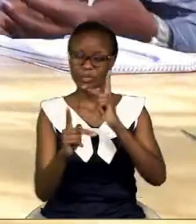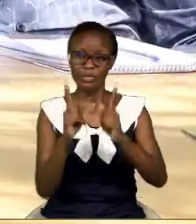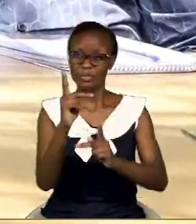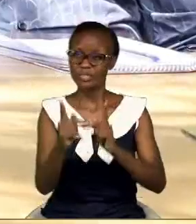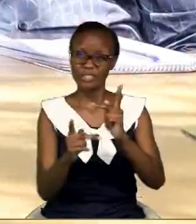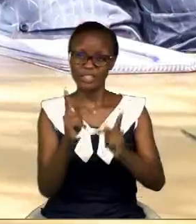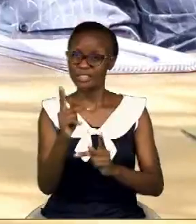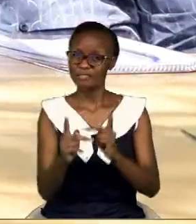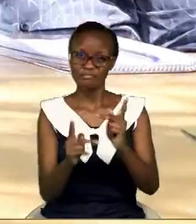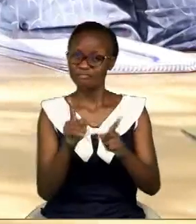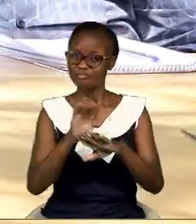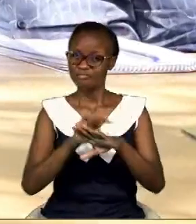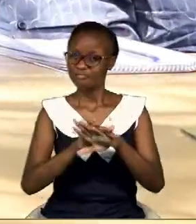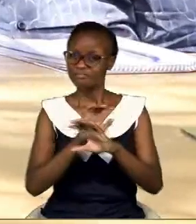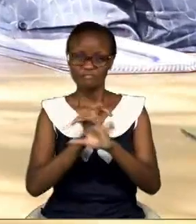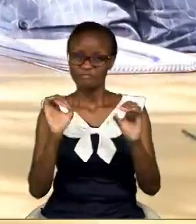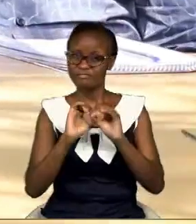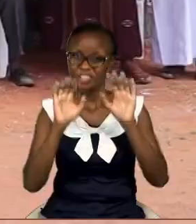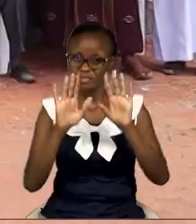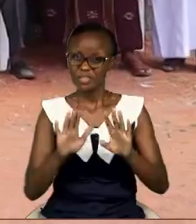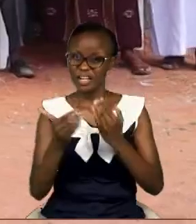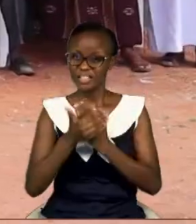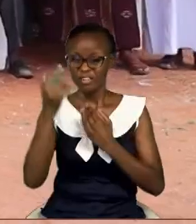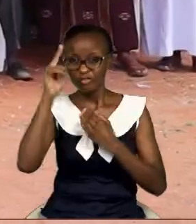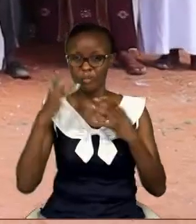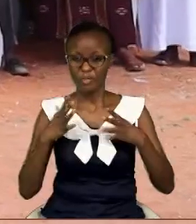of use to the people of Wajir County and the Fai Nation.